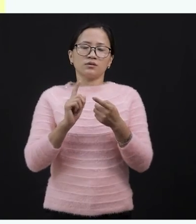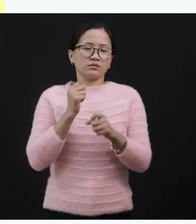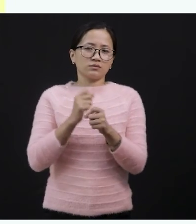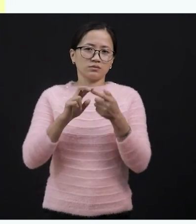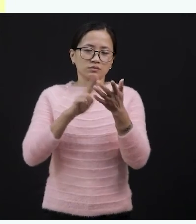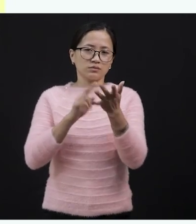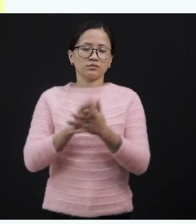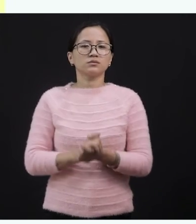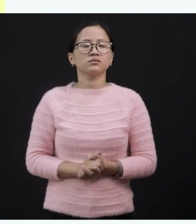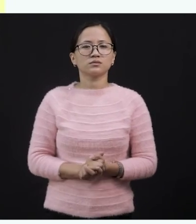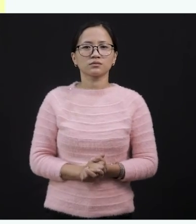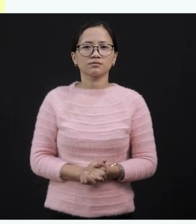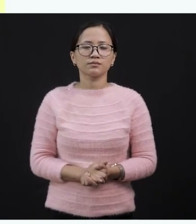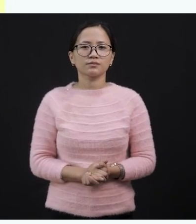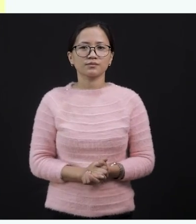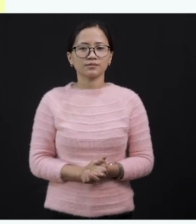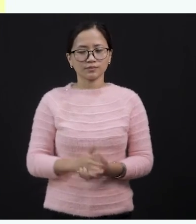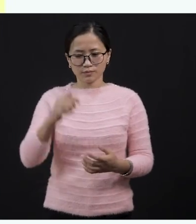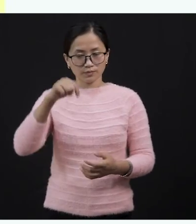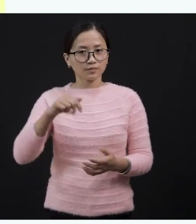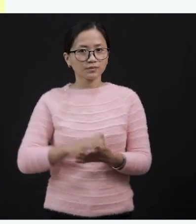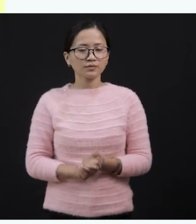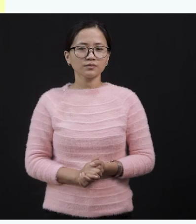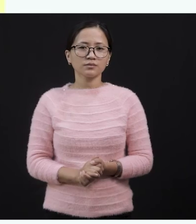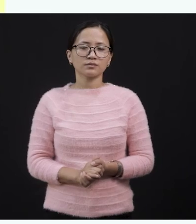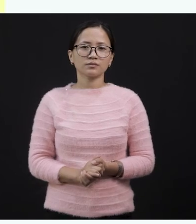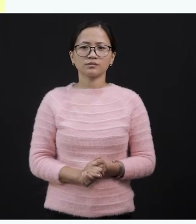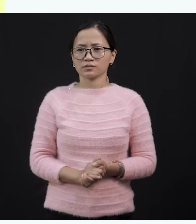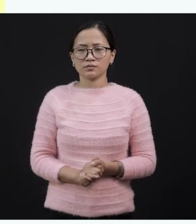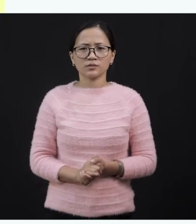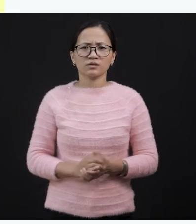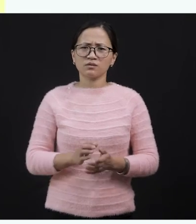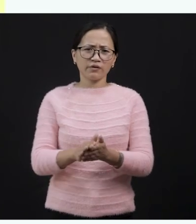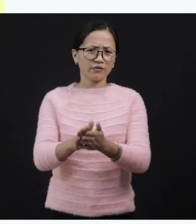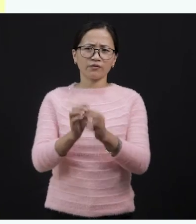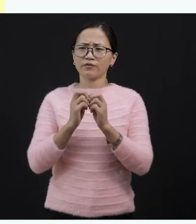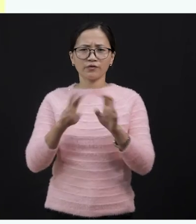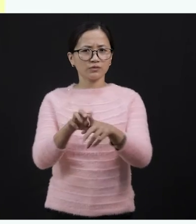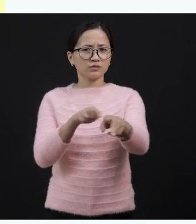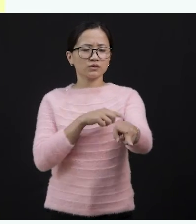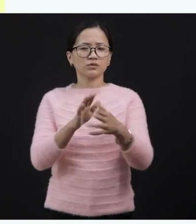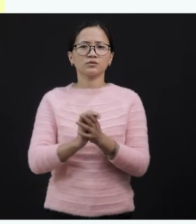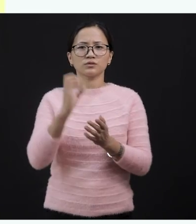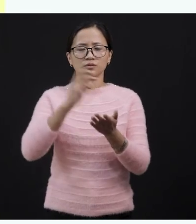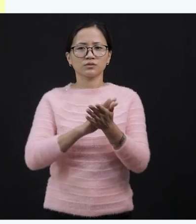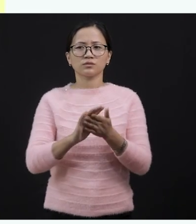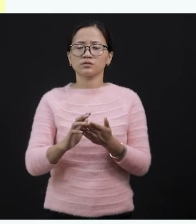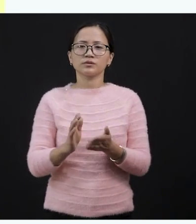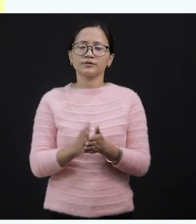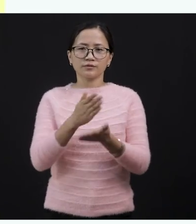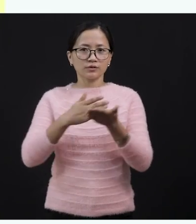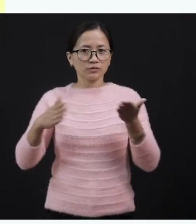right? We get oxygen. Now, students, it is a long chapter. So we have divided this chapter into